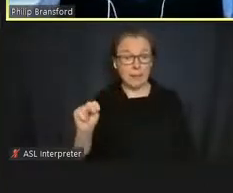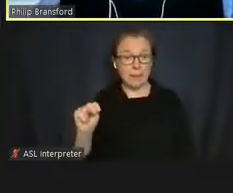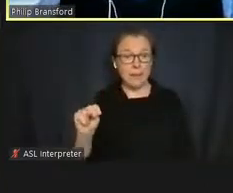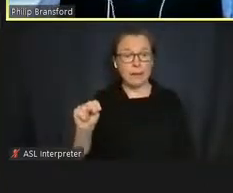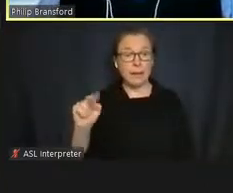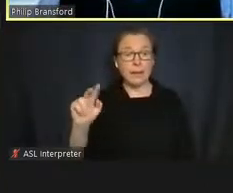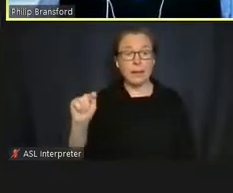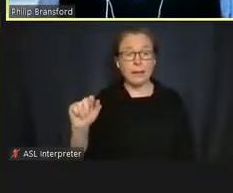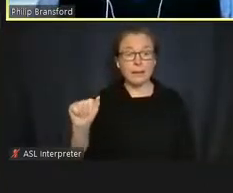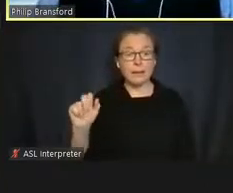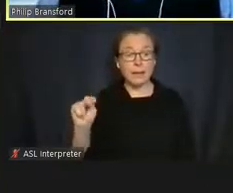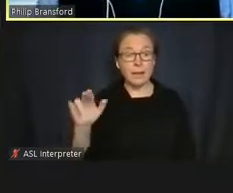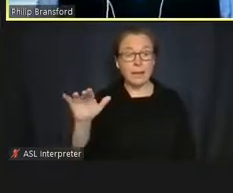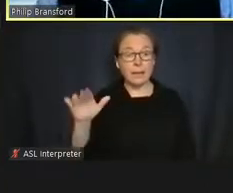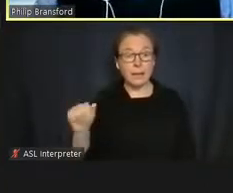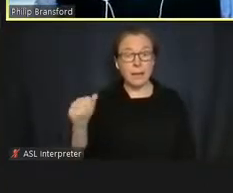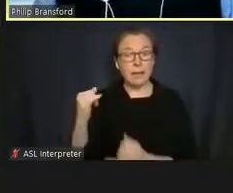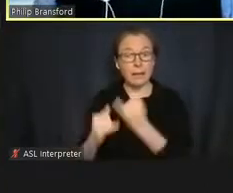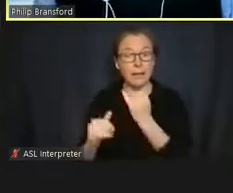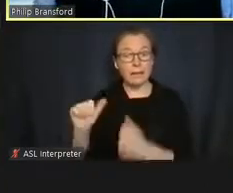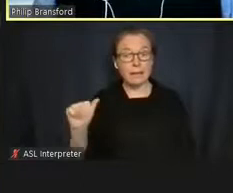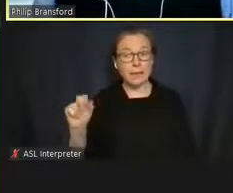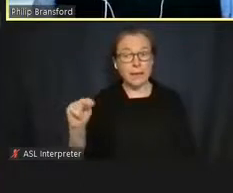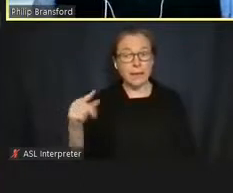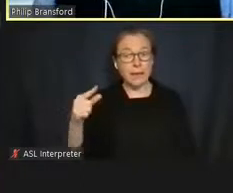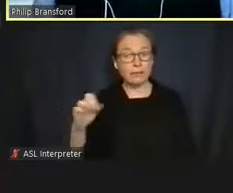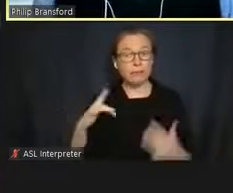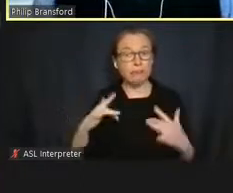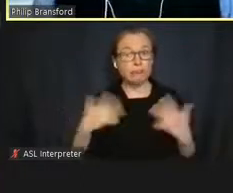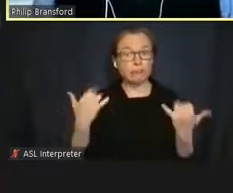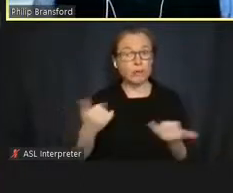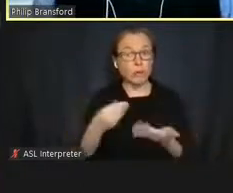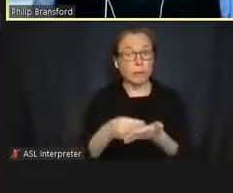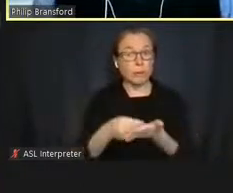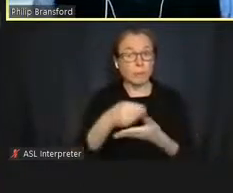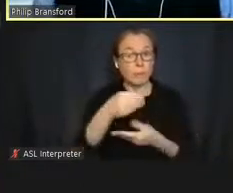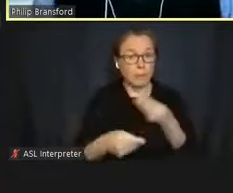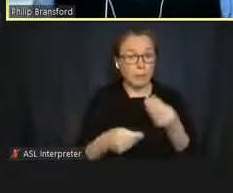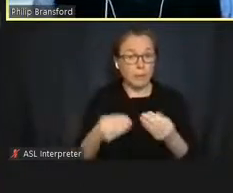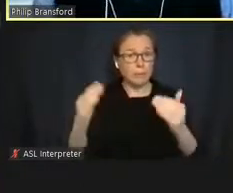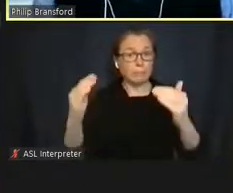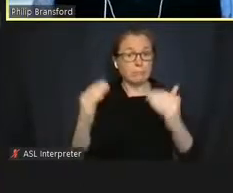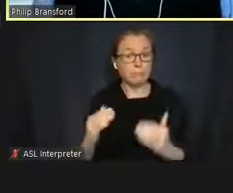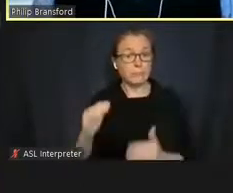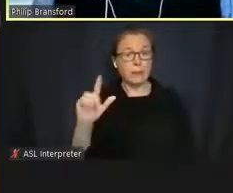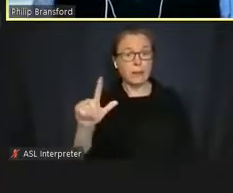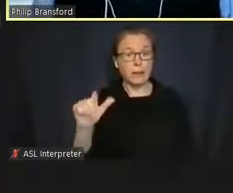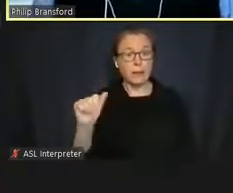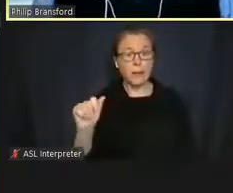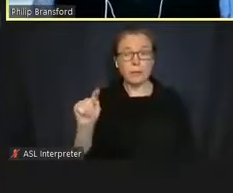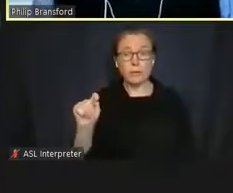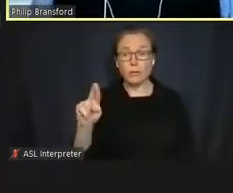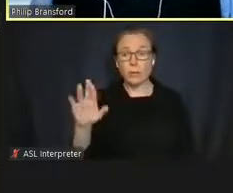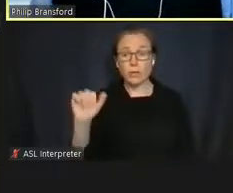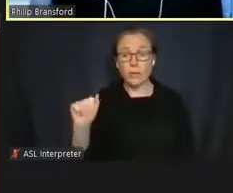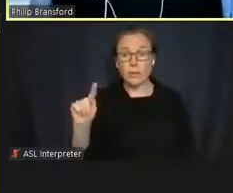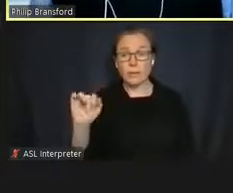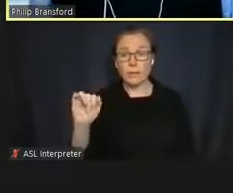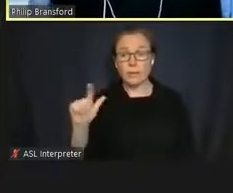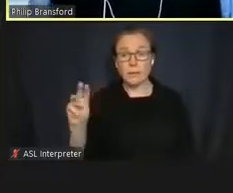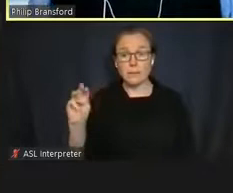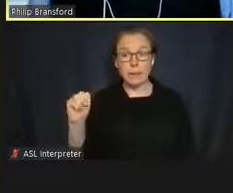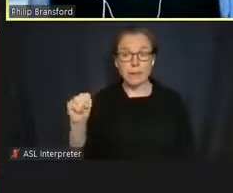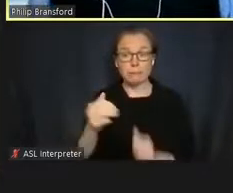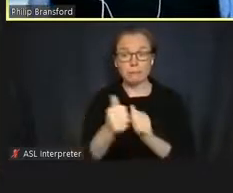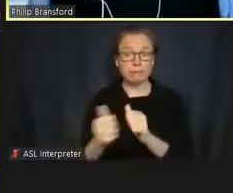current state of our Washington County budget. And we'll next hear from Latricia Tillman, our Chief Equity Officer,